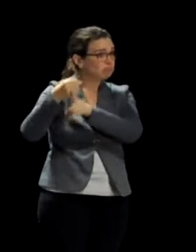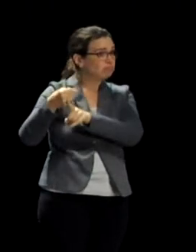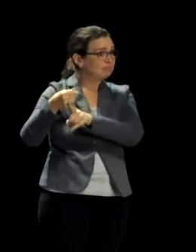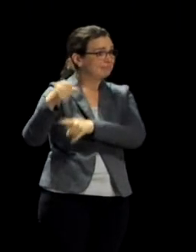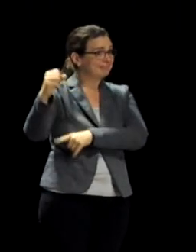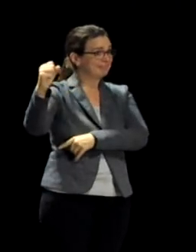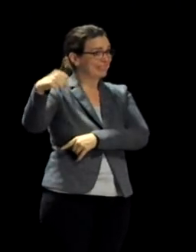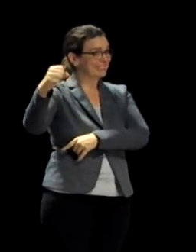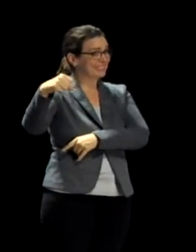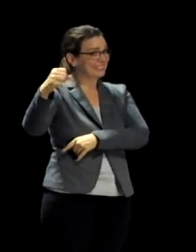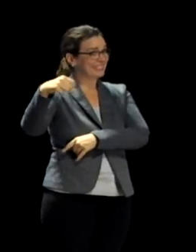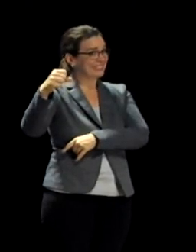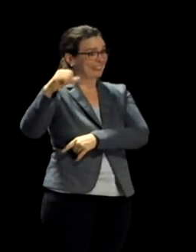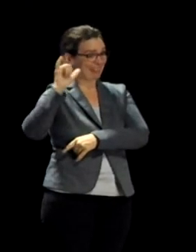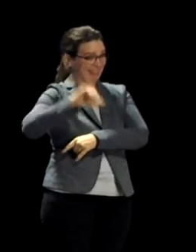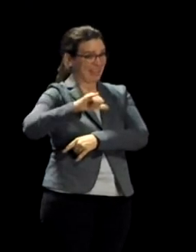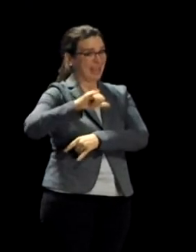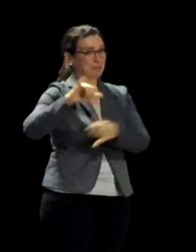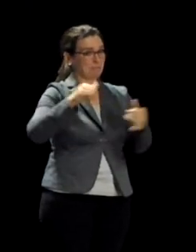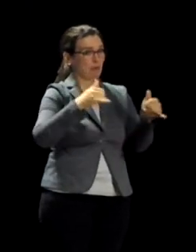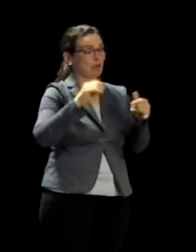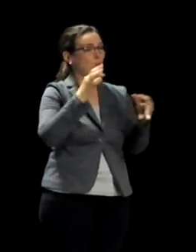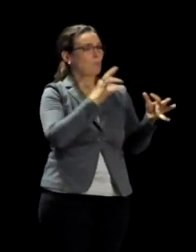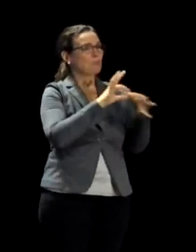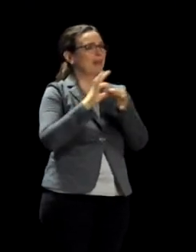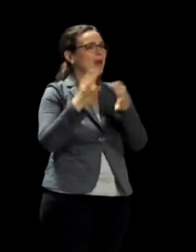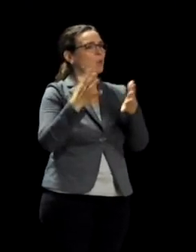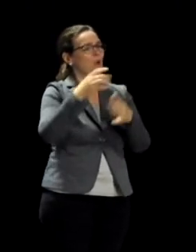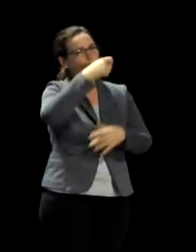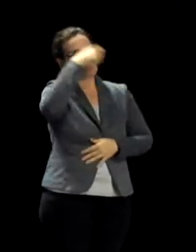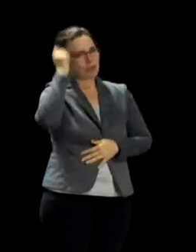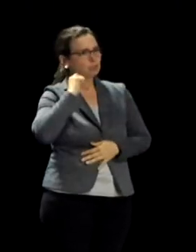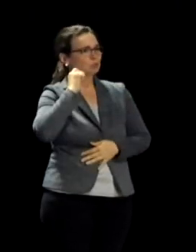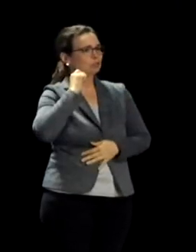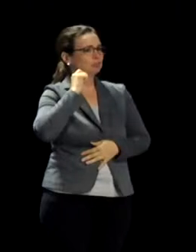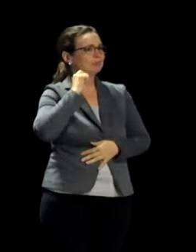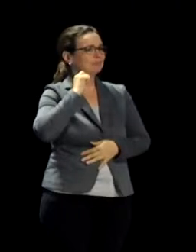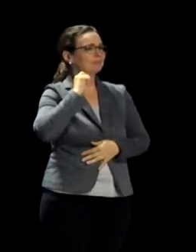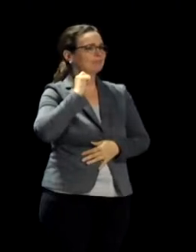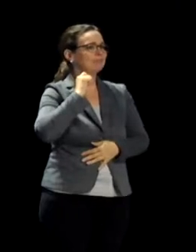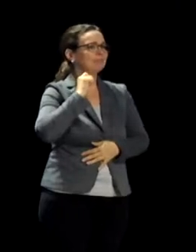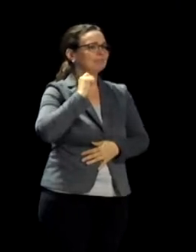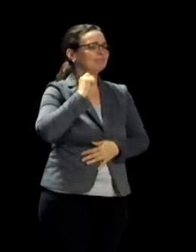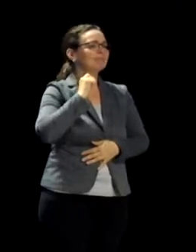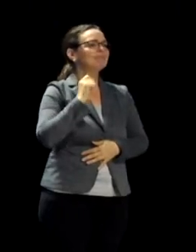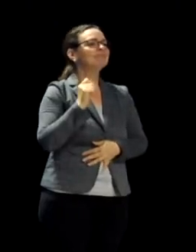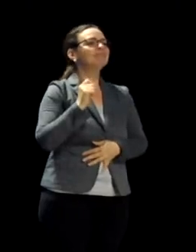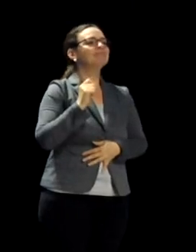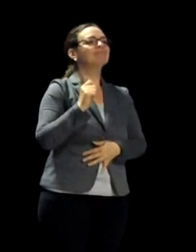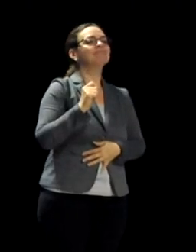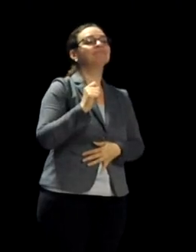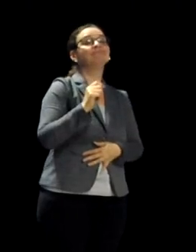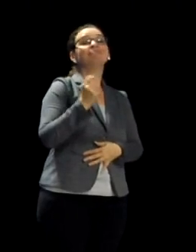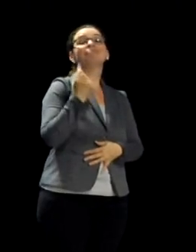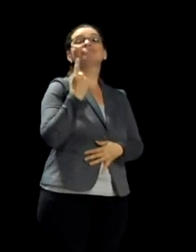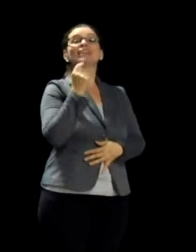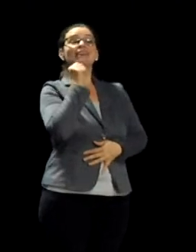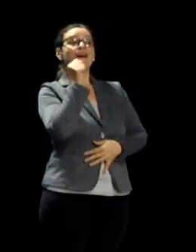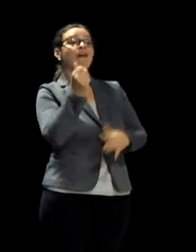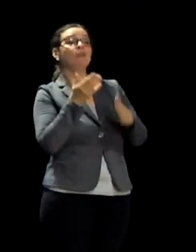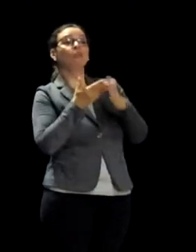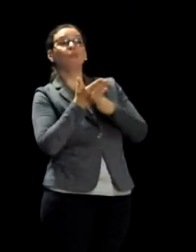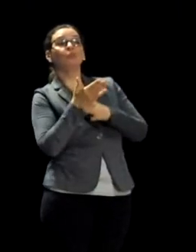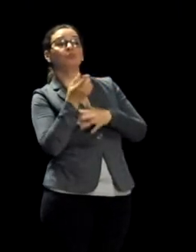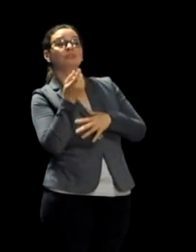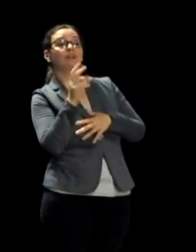them through Dr. Gupta's office. You hear these things, and we're a small community, even though we're 500,000, and you